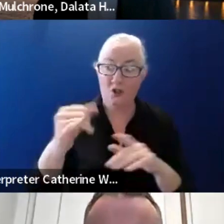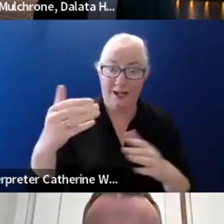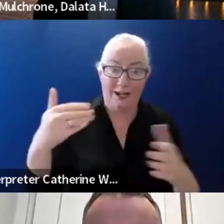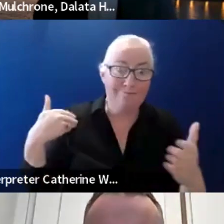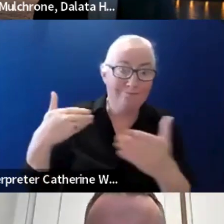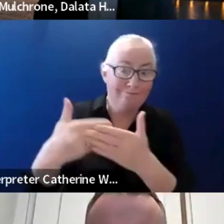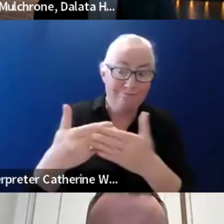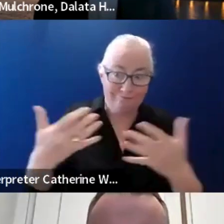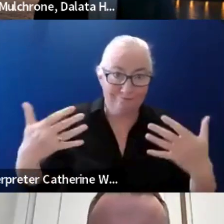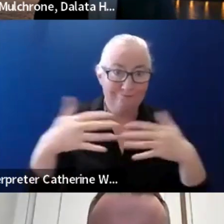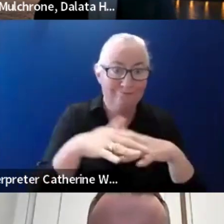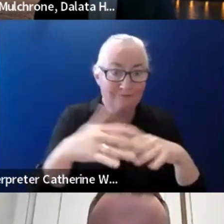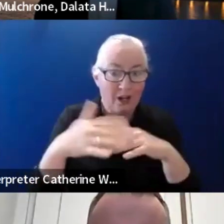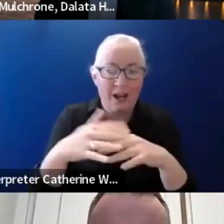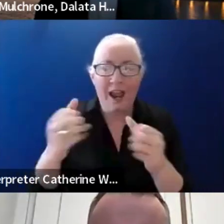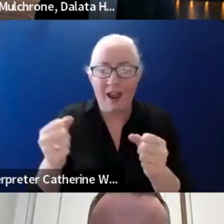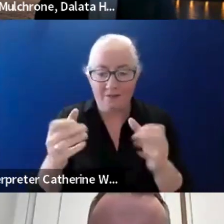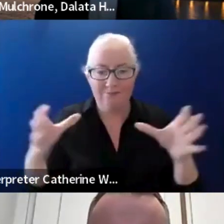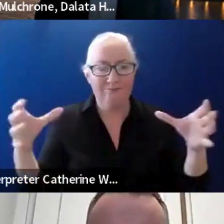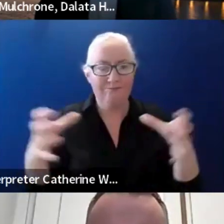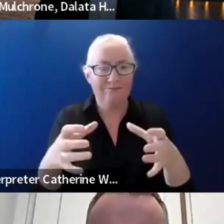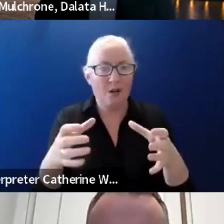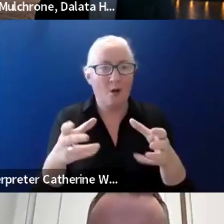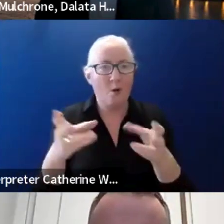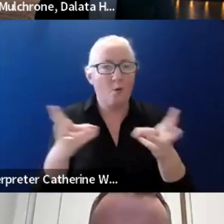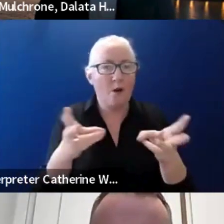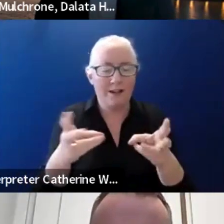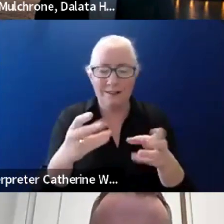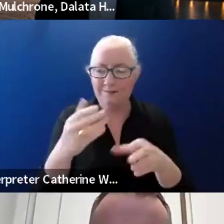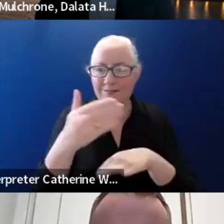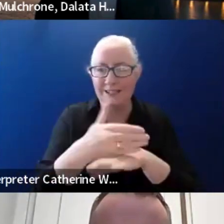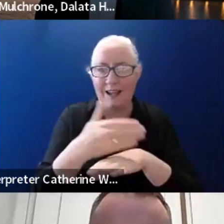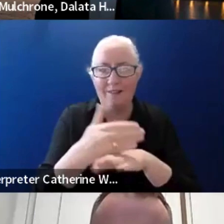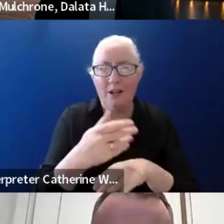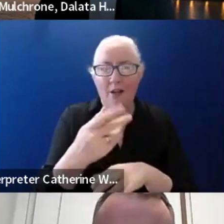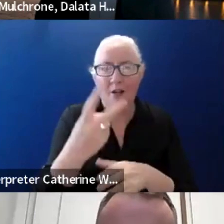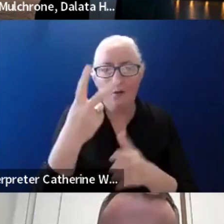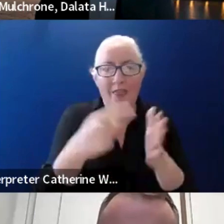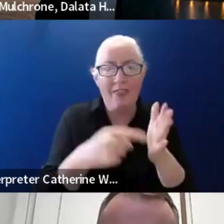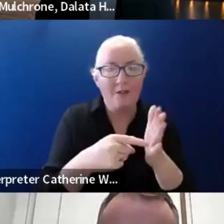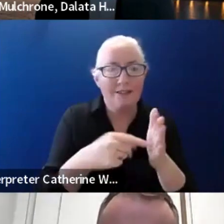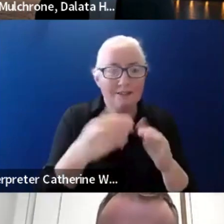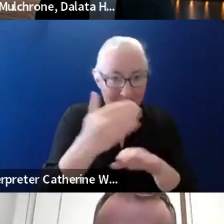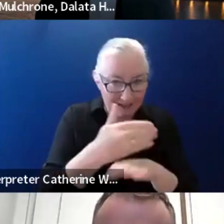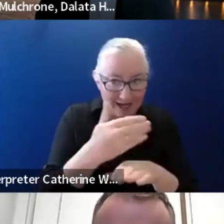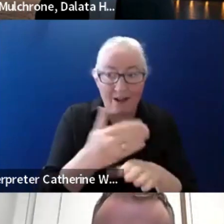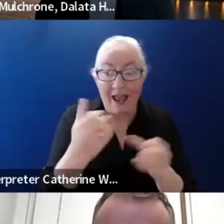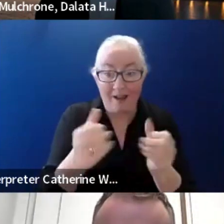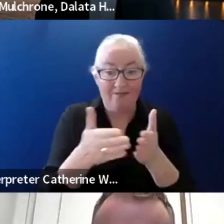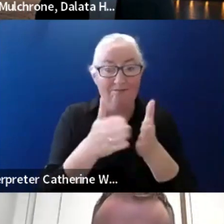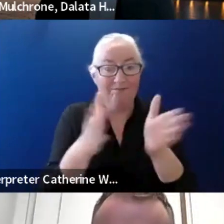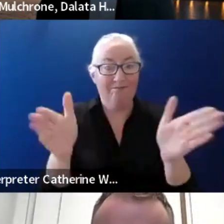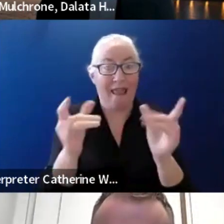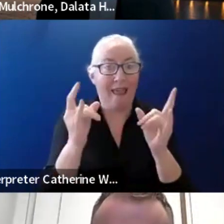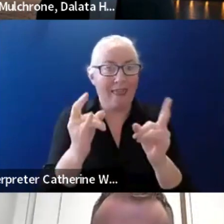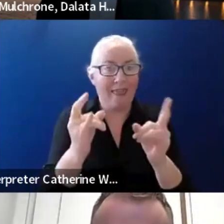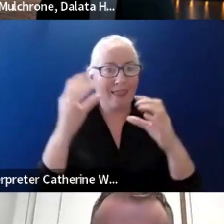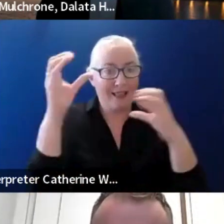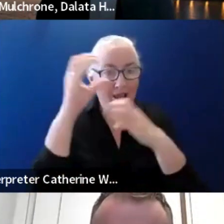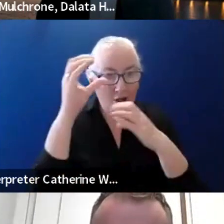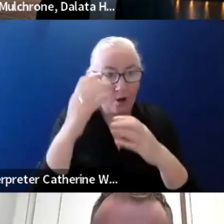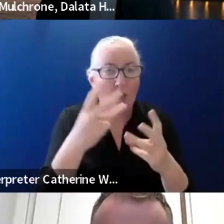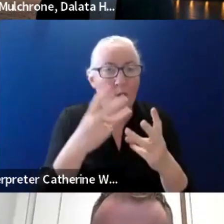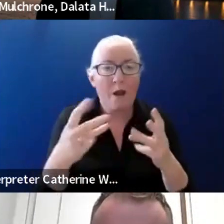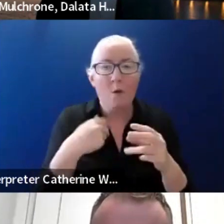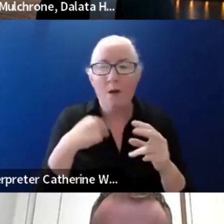doing that. We have a workforce of over 2,300 employees, and obviously it's across the healthcare sector. And when we